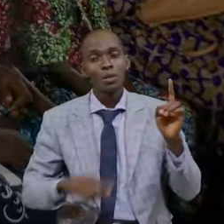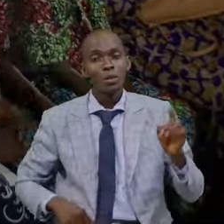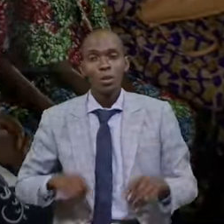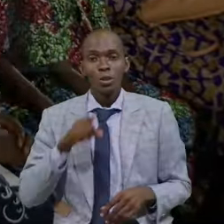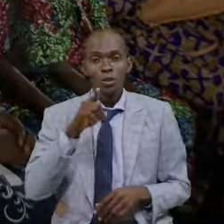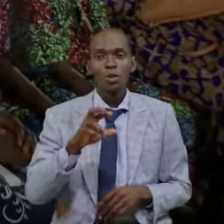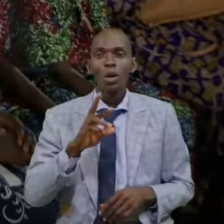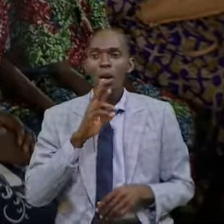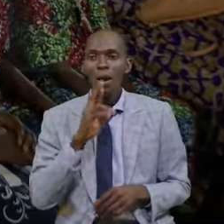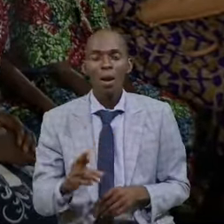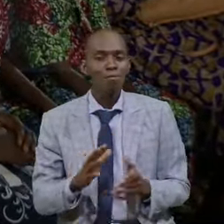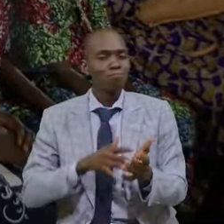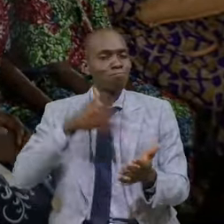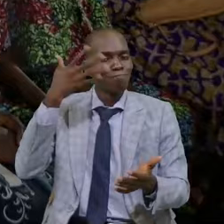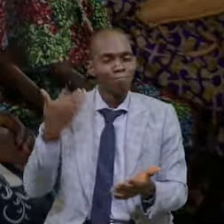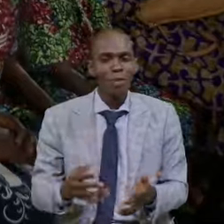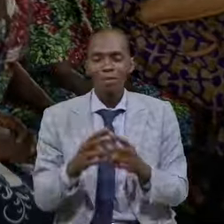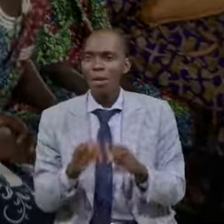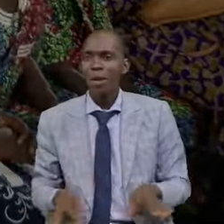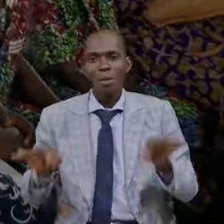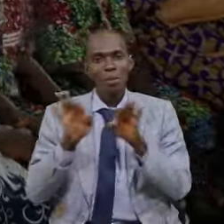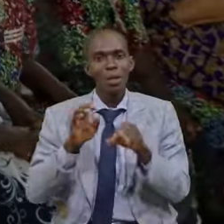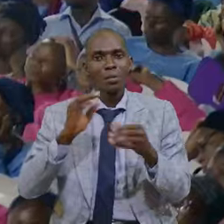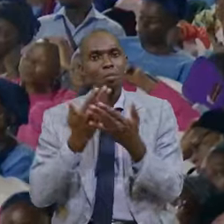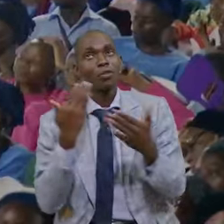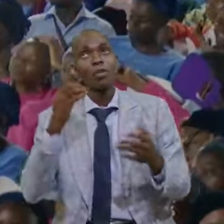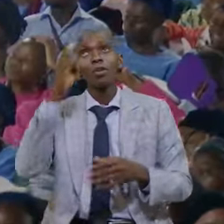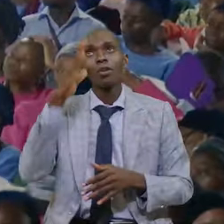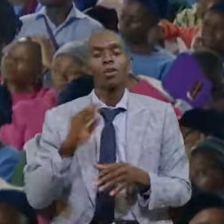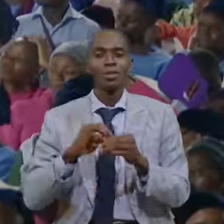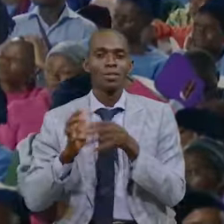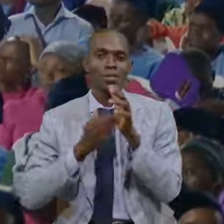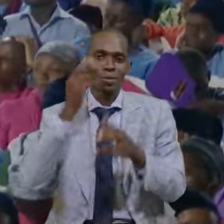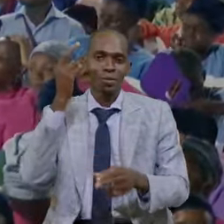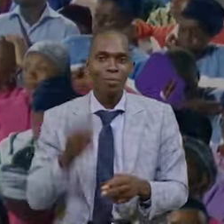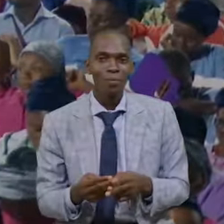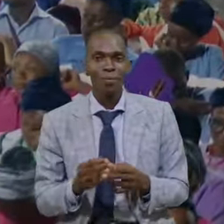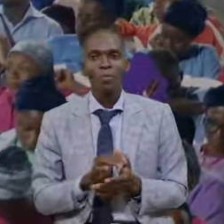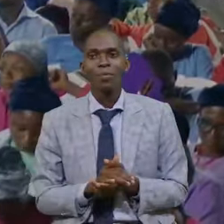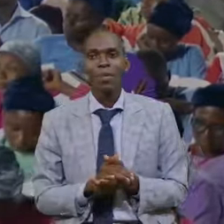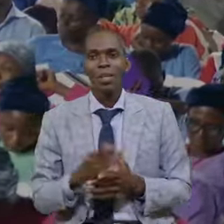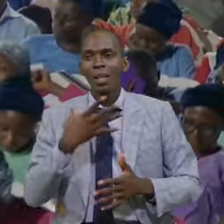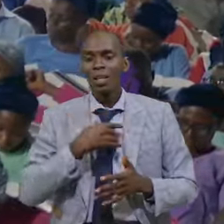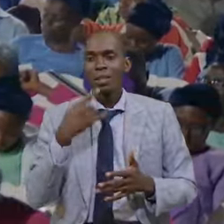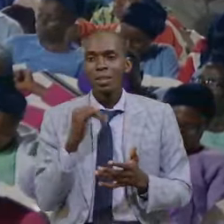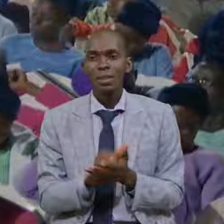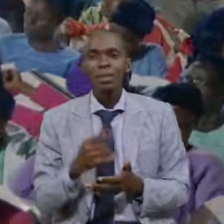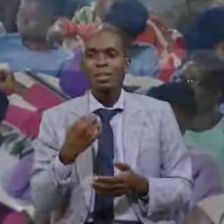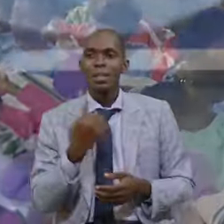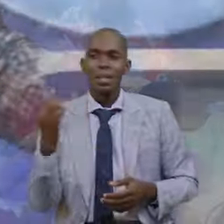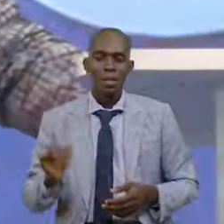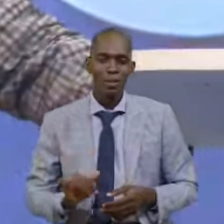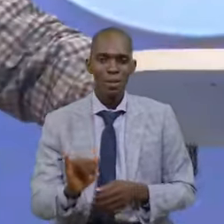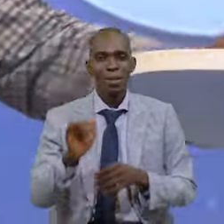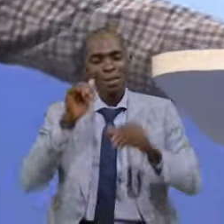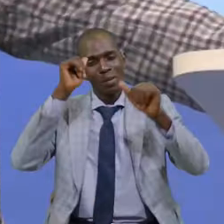are valuable in the sight of God in Jesus' name. And it says, the everlasting Father. That's